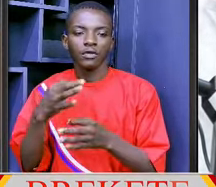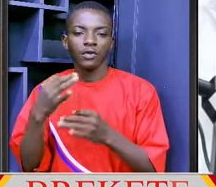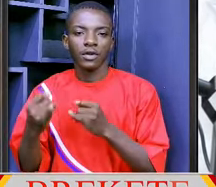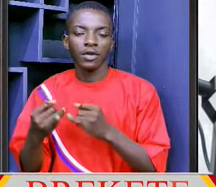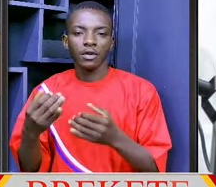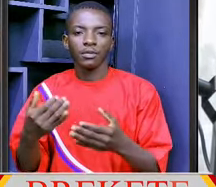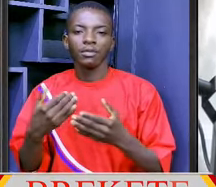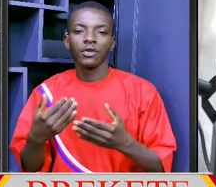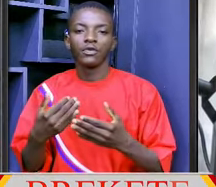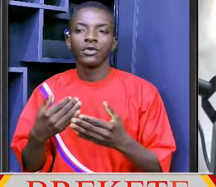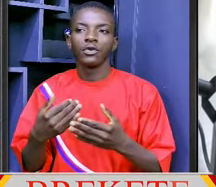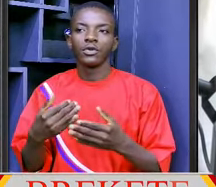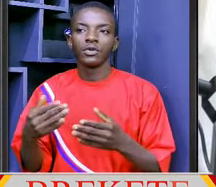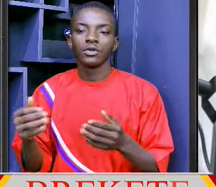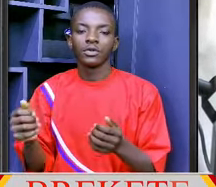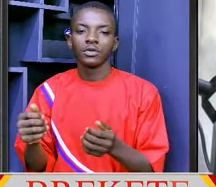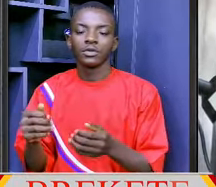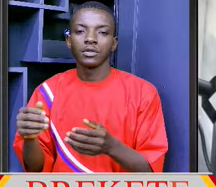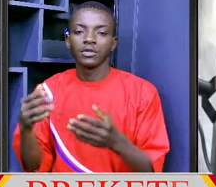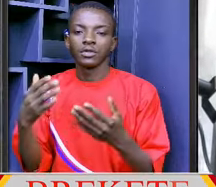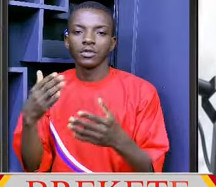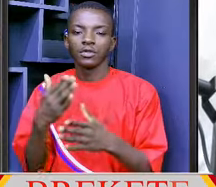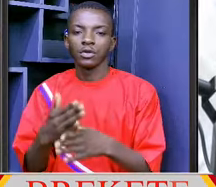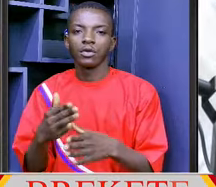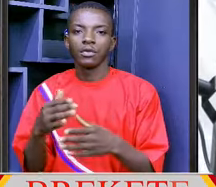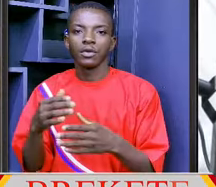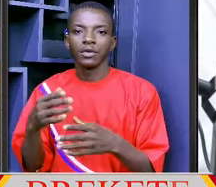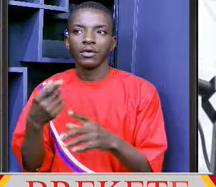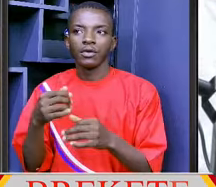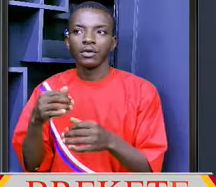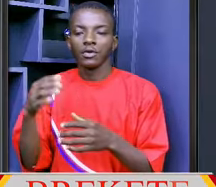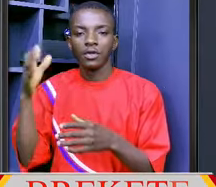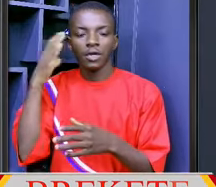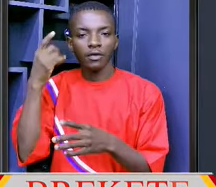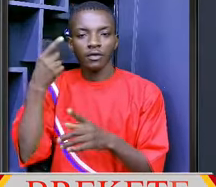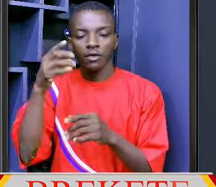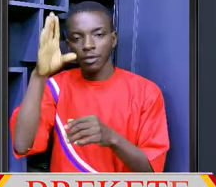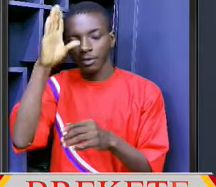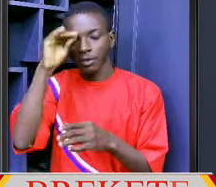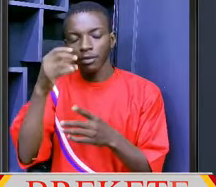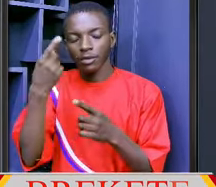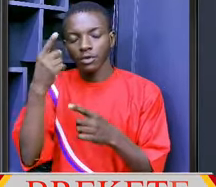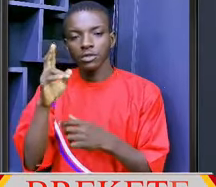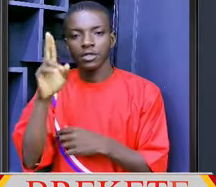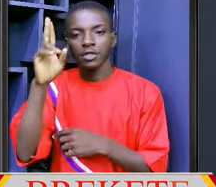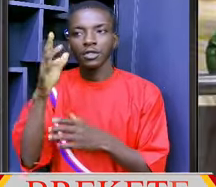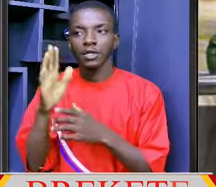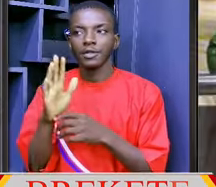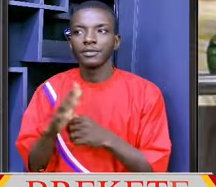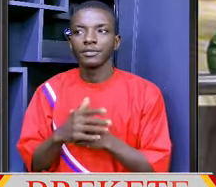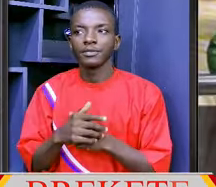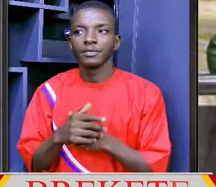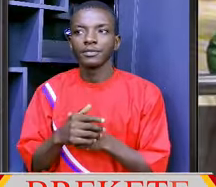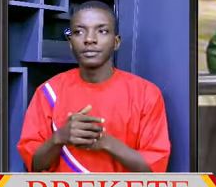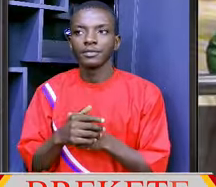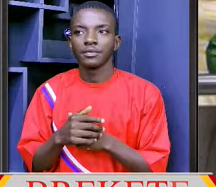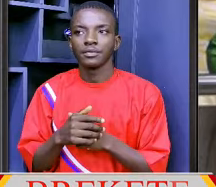before we dismiss the matter make we hear from the man because he's raising hand.